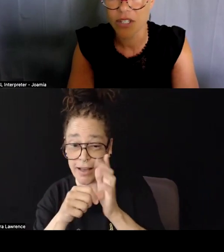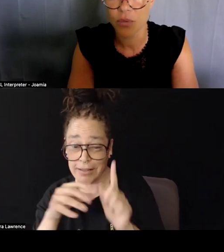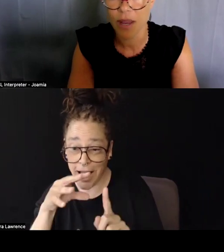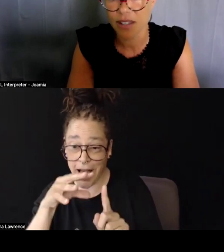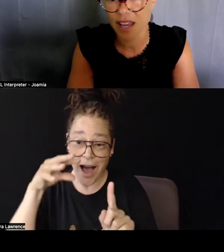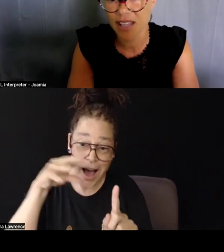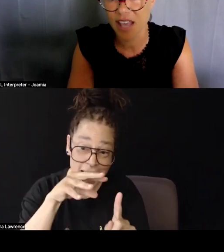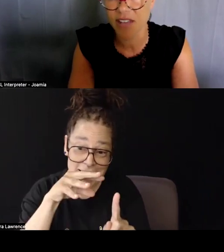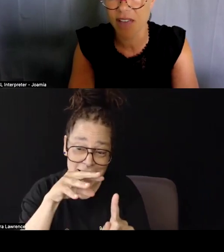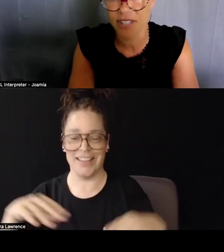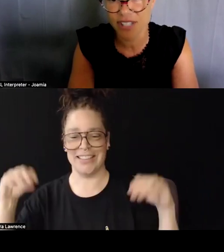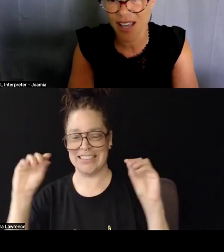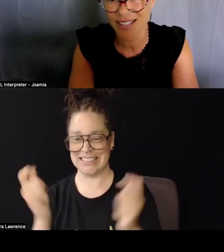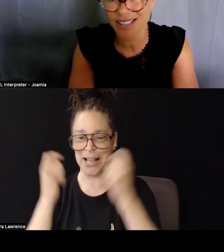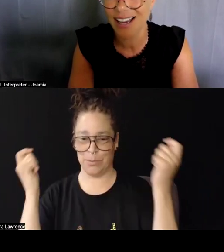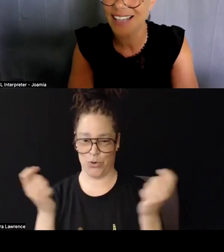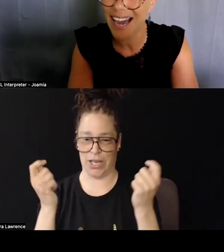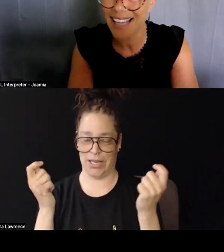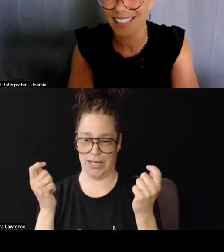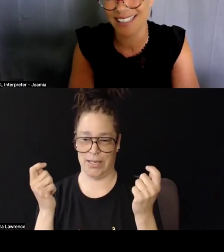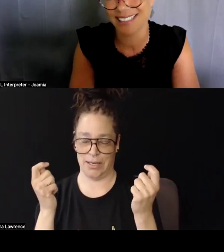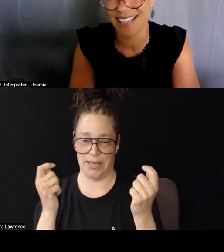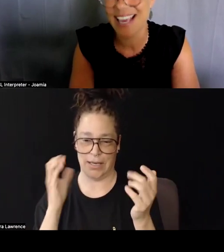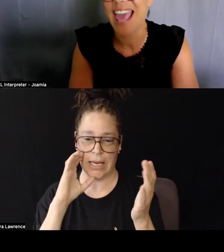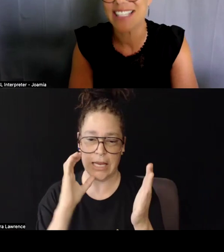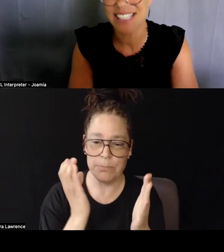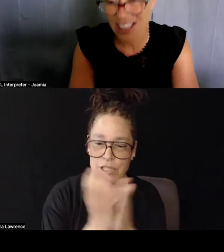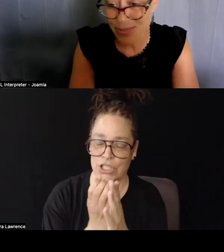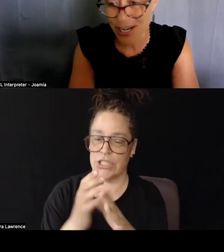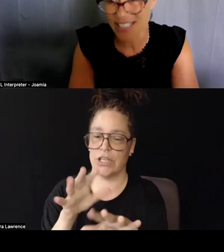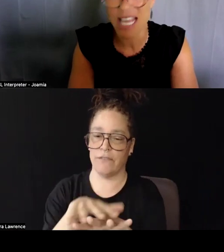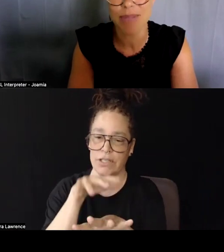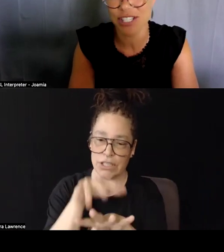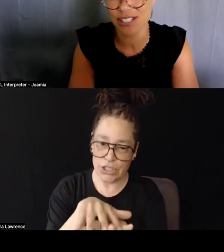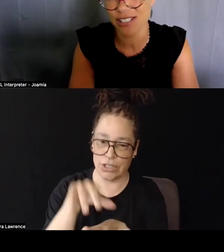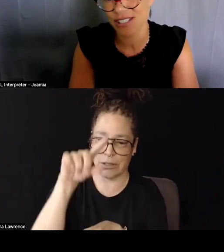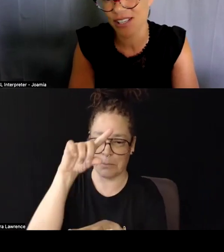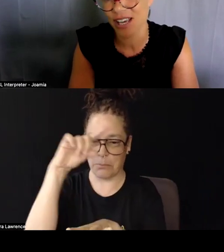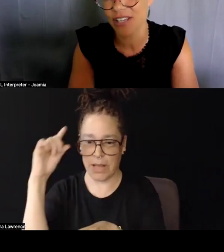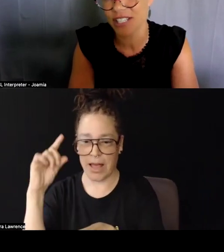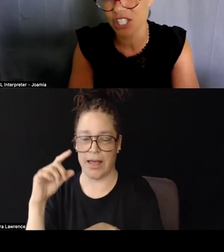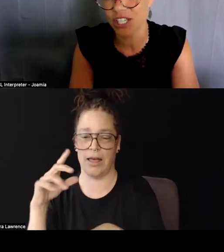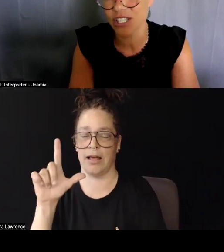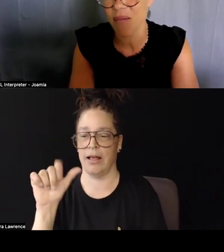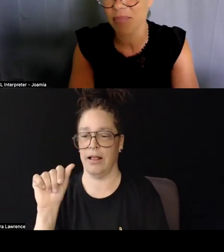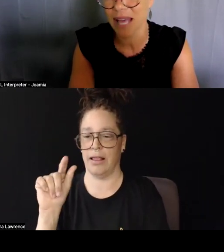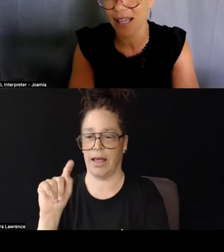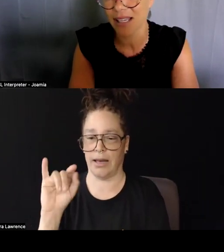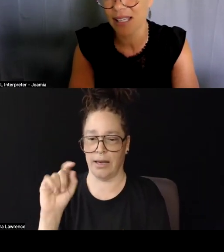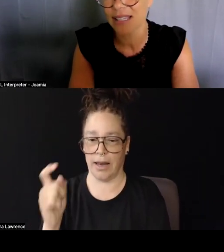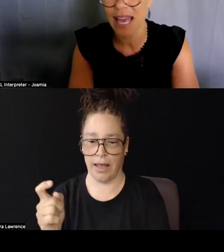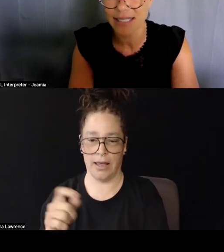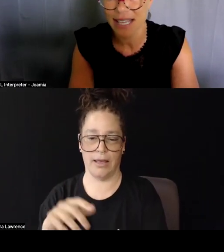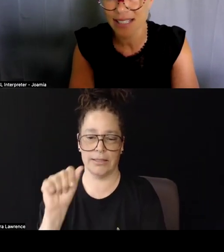We need to recognize and emphasize and highlight and celebrate images of Indigenous,